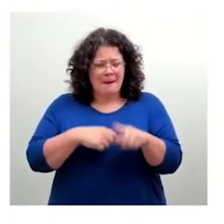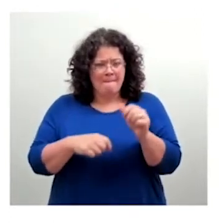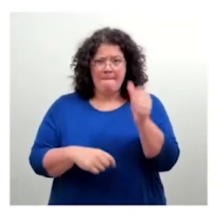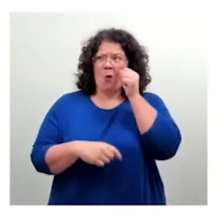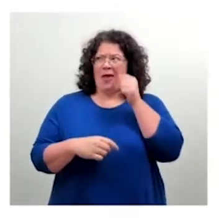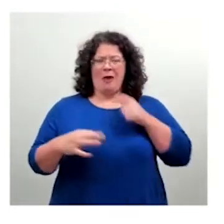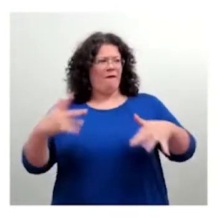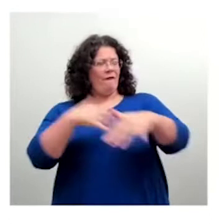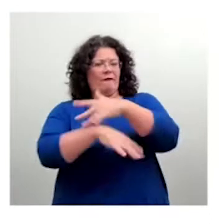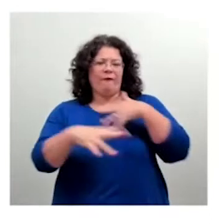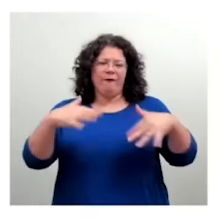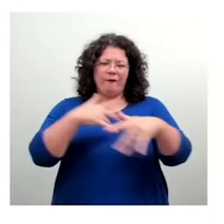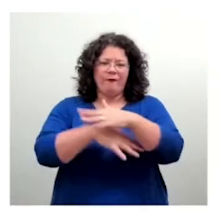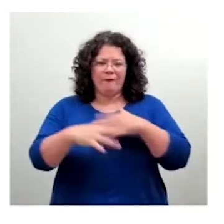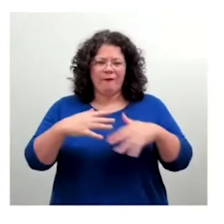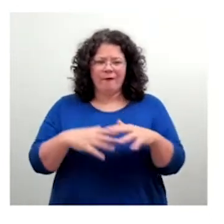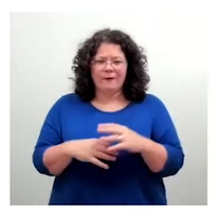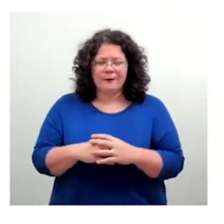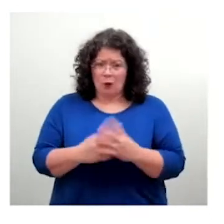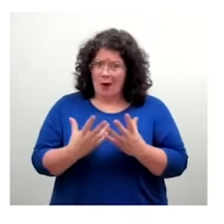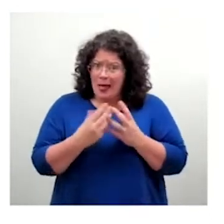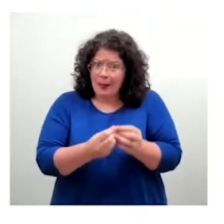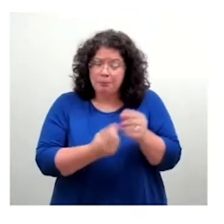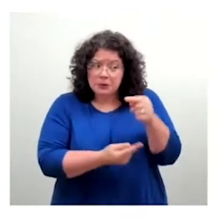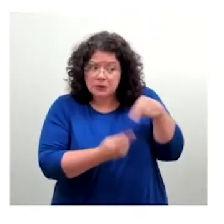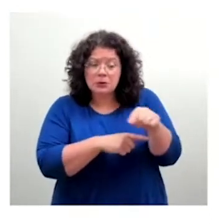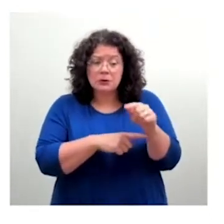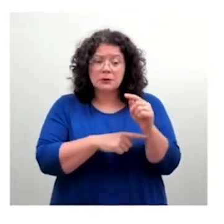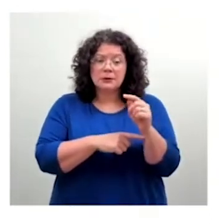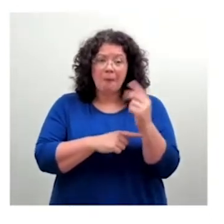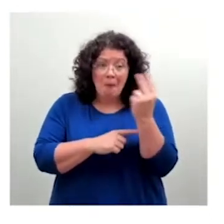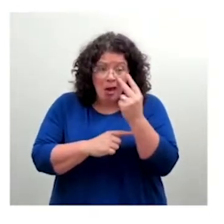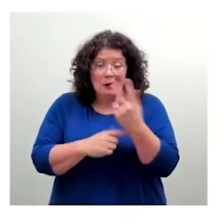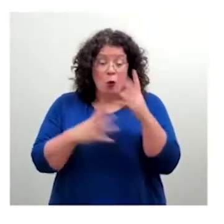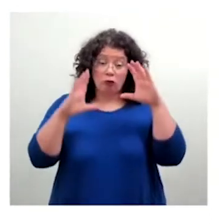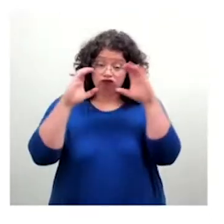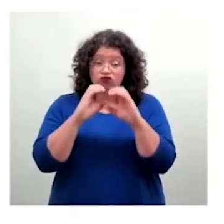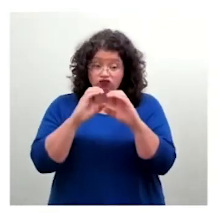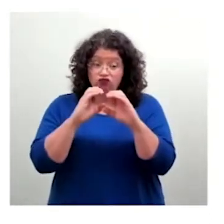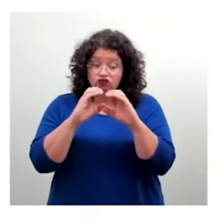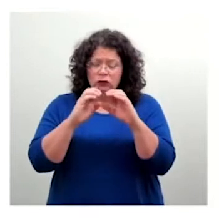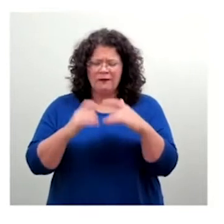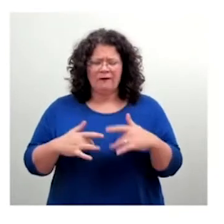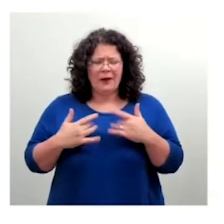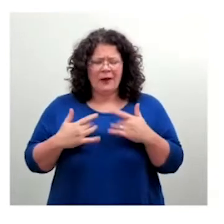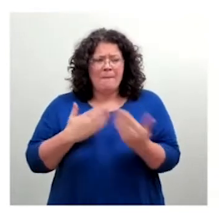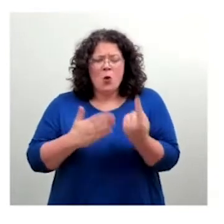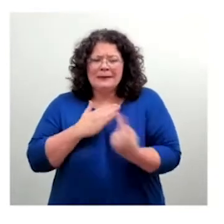of independence, but ultimately how it can benefit people of all abilities through this technology that enhances